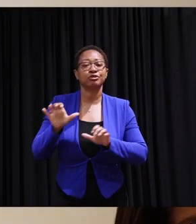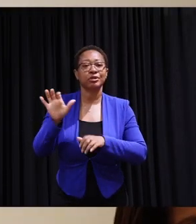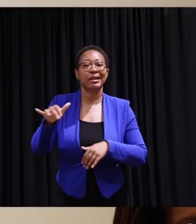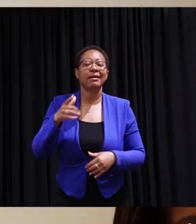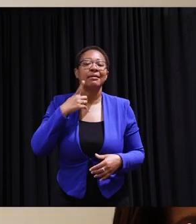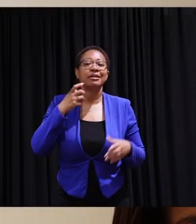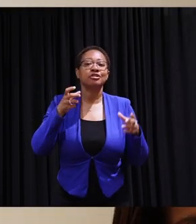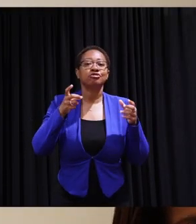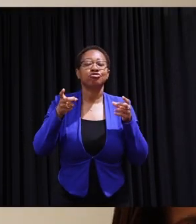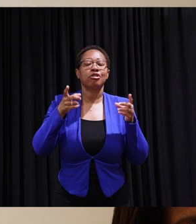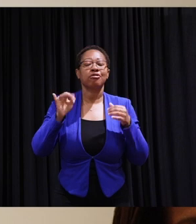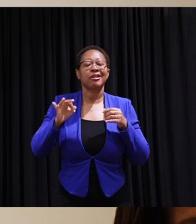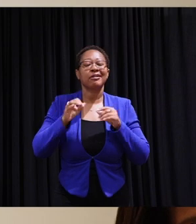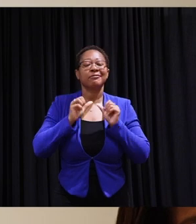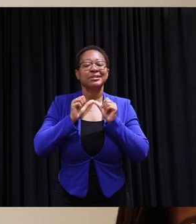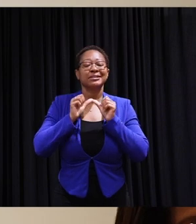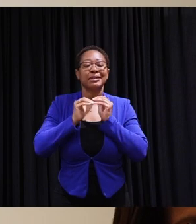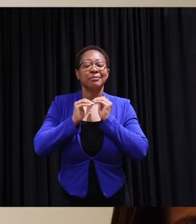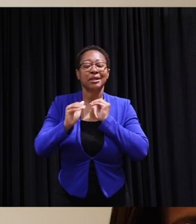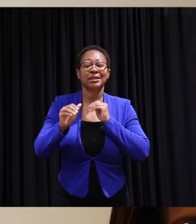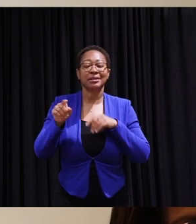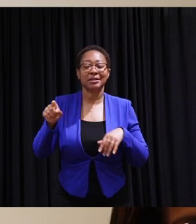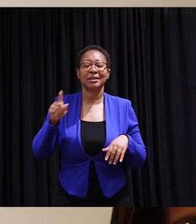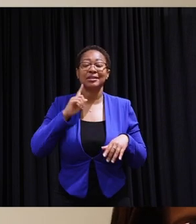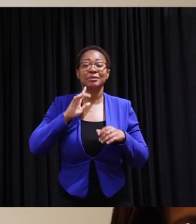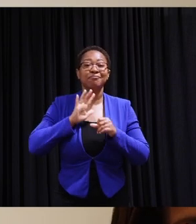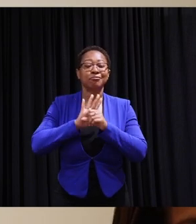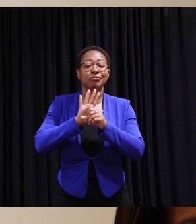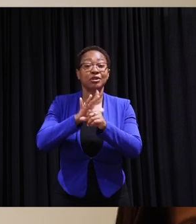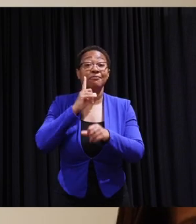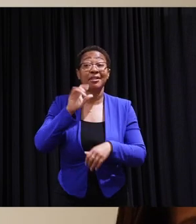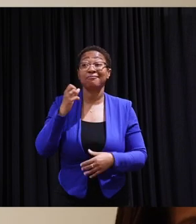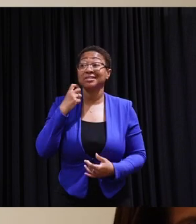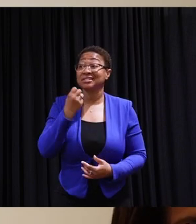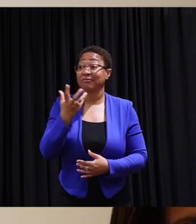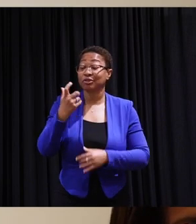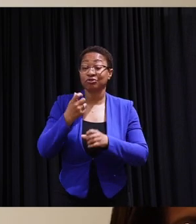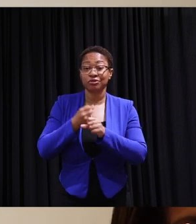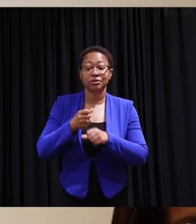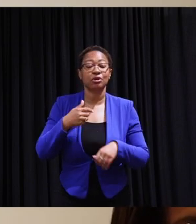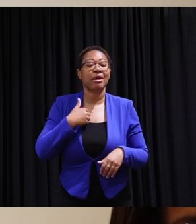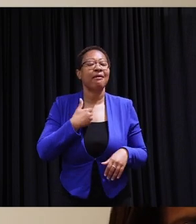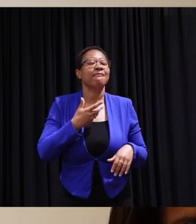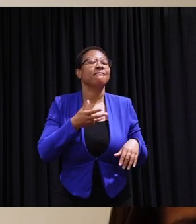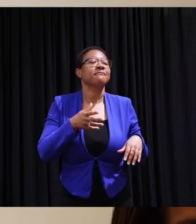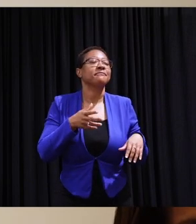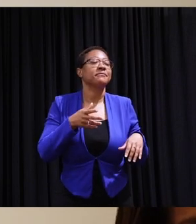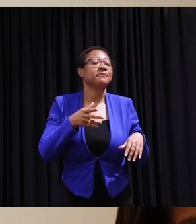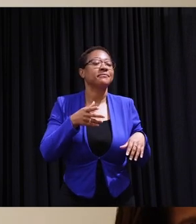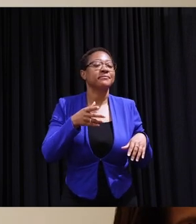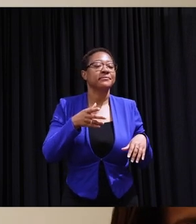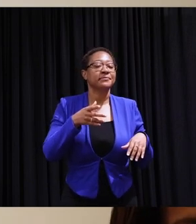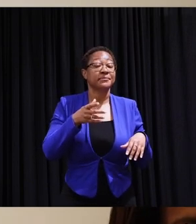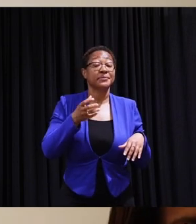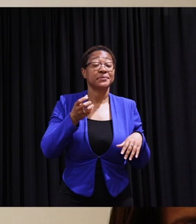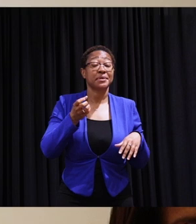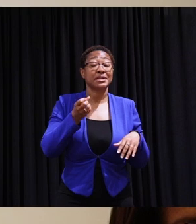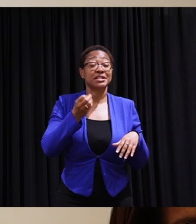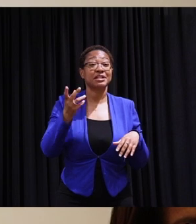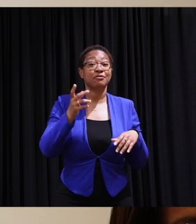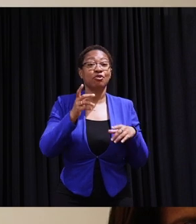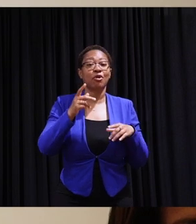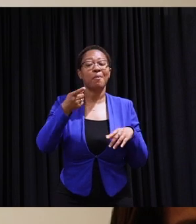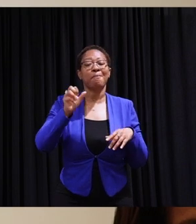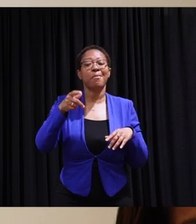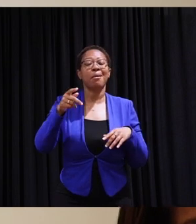director of sustainability for the city of Ann Arbor, has been pushing for that for years. You've got several nonprofit